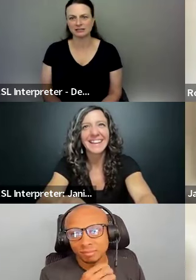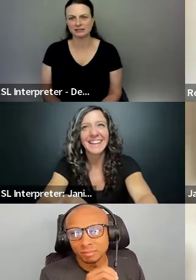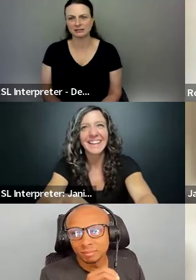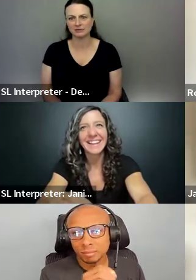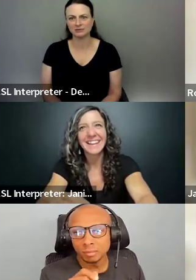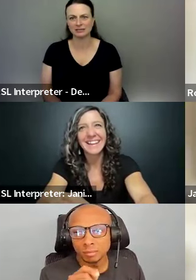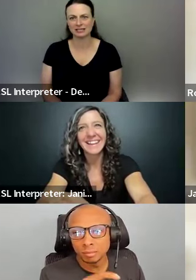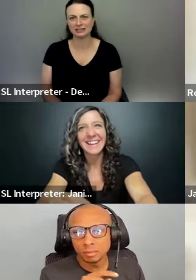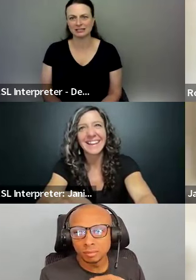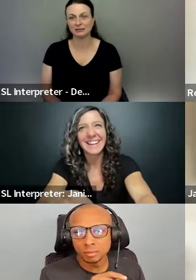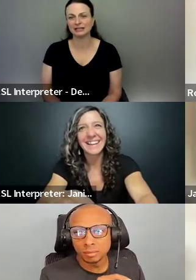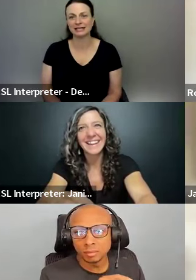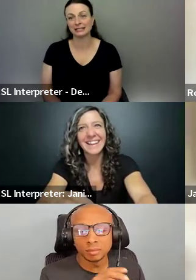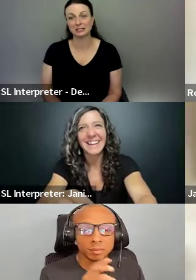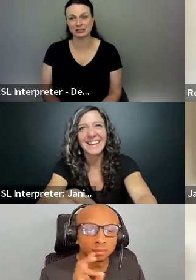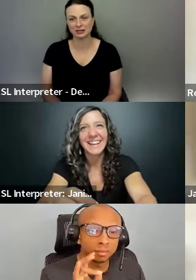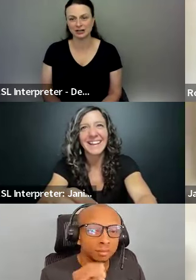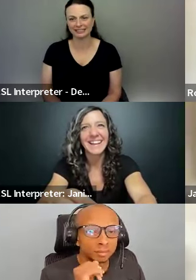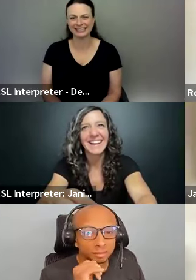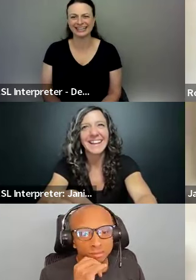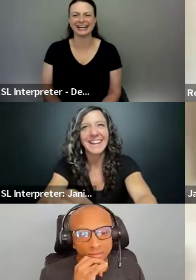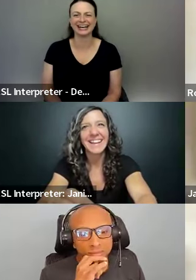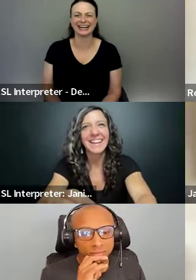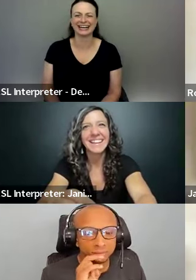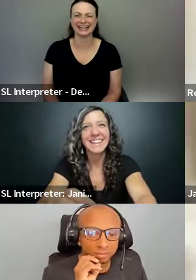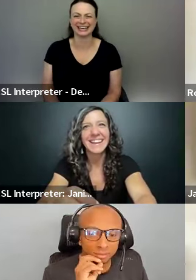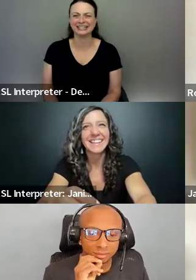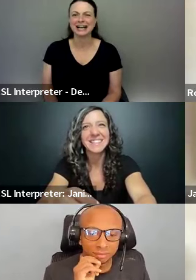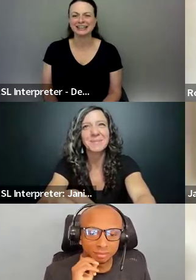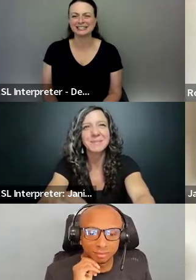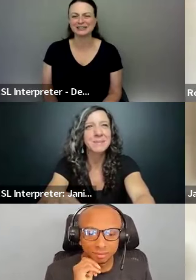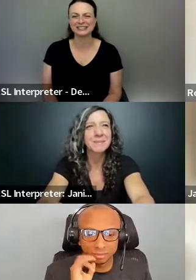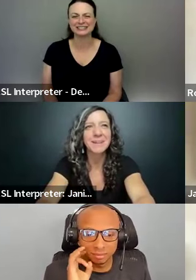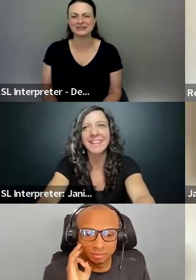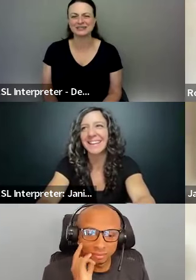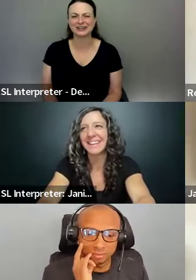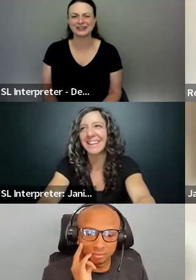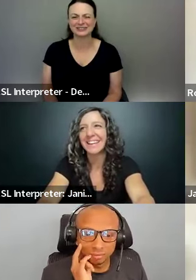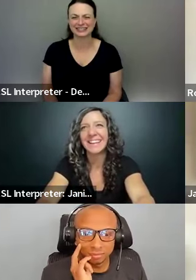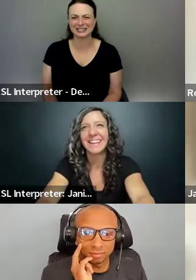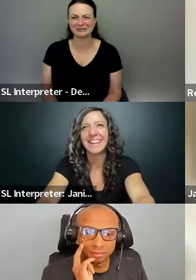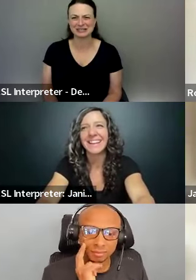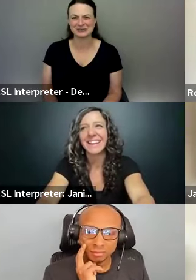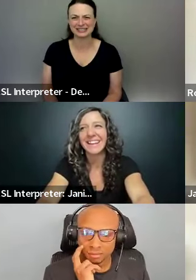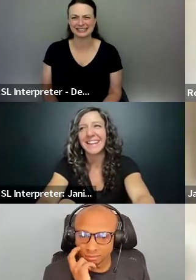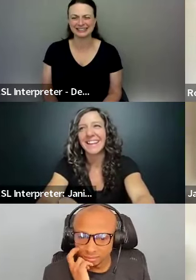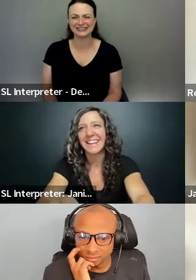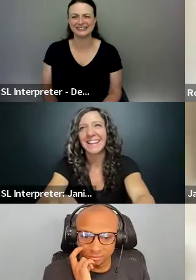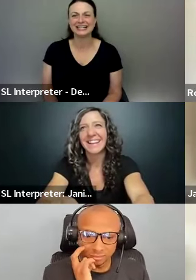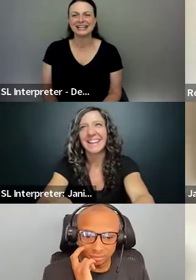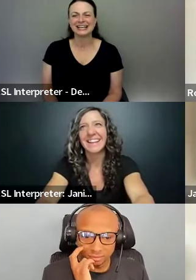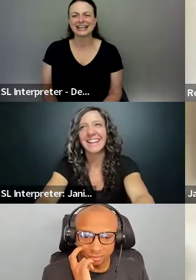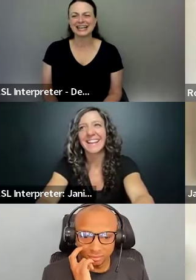that he's in. So maybe he's gazing into his coffee. I think something's wrong with our connection, possibly.